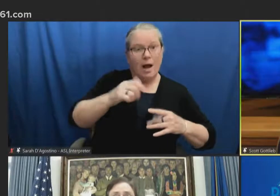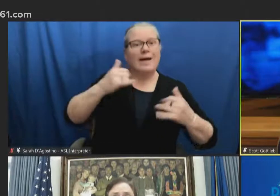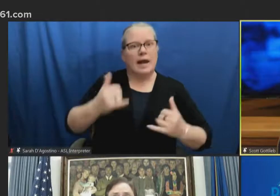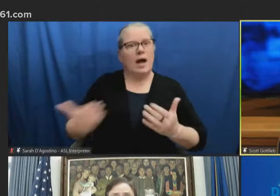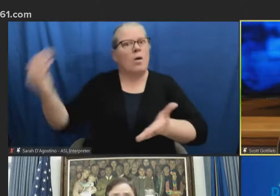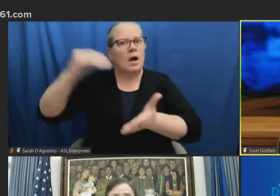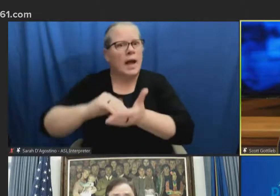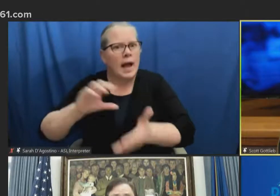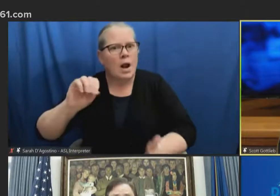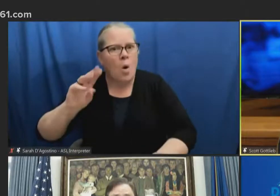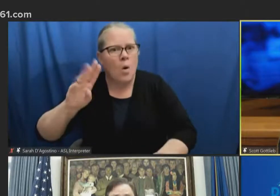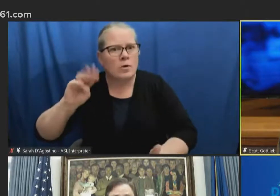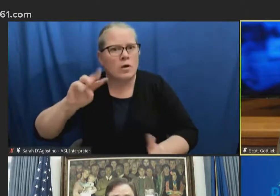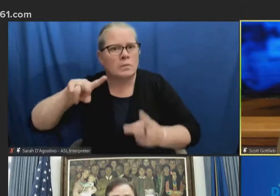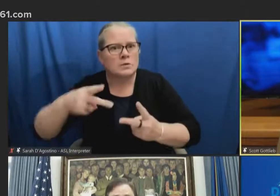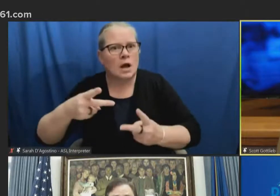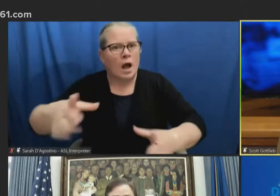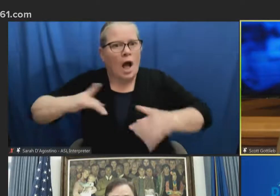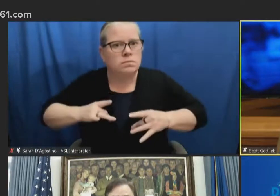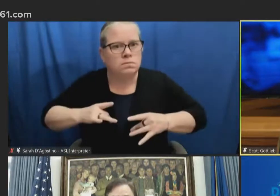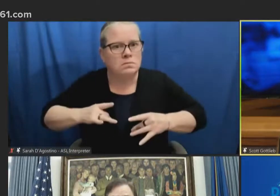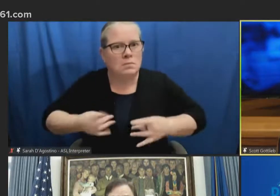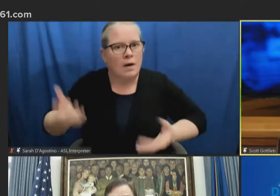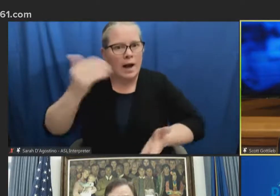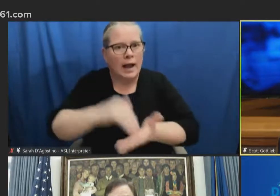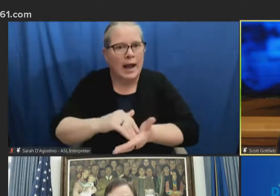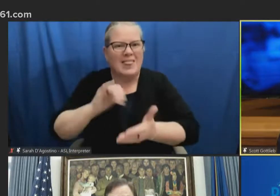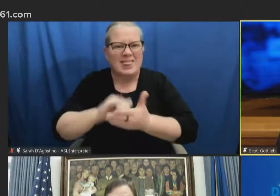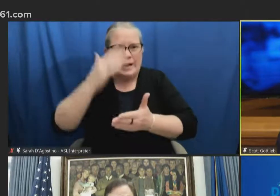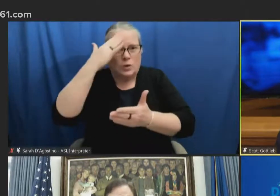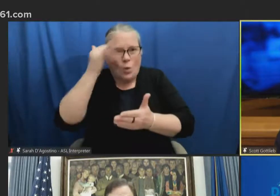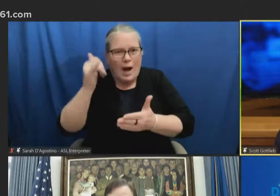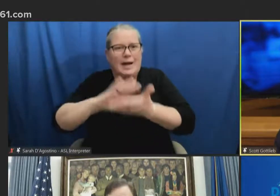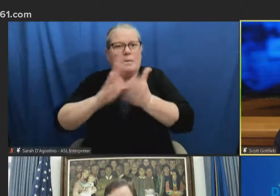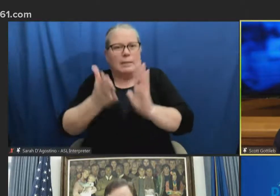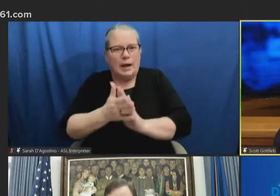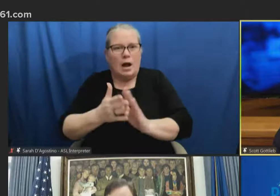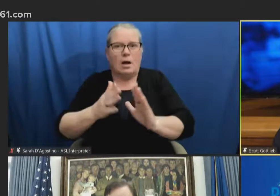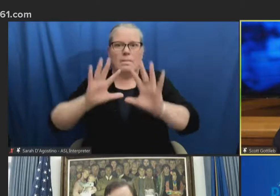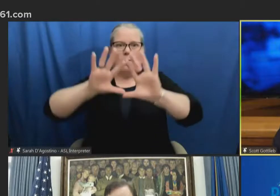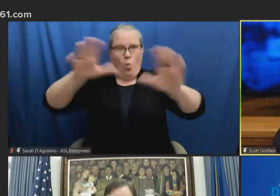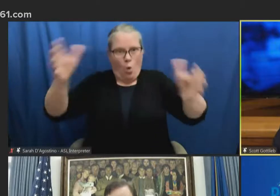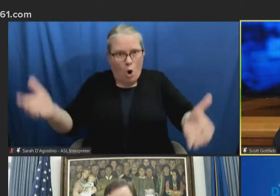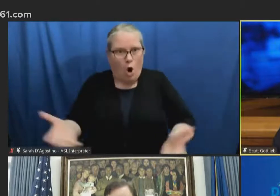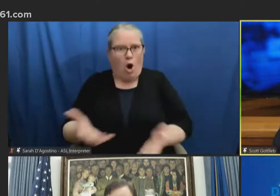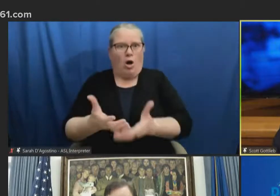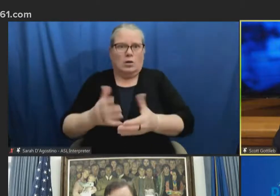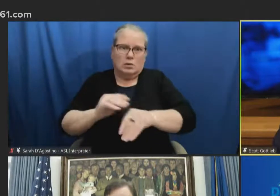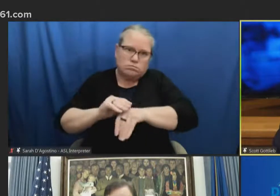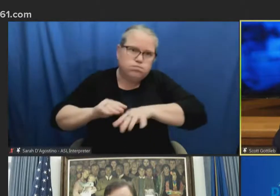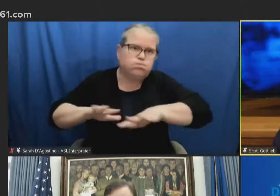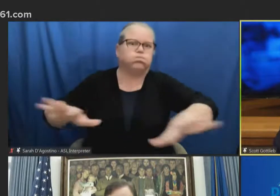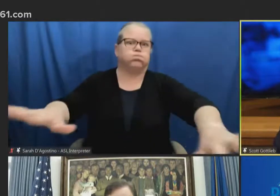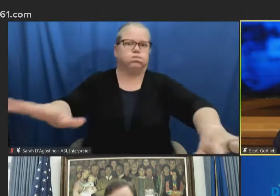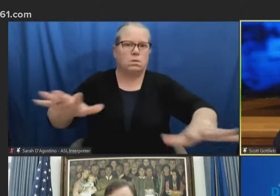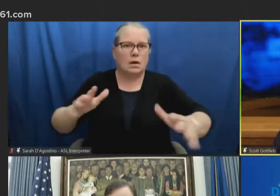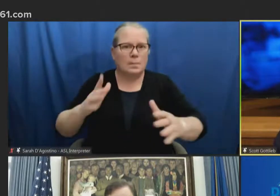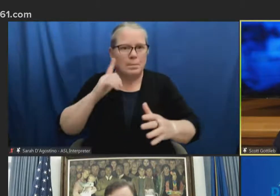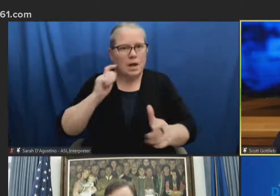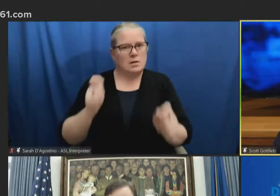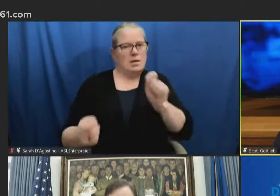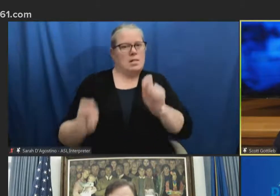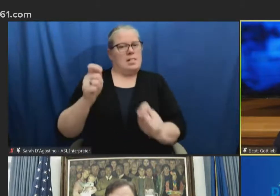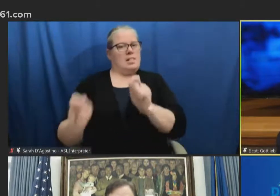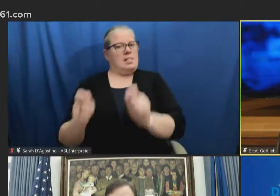We're seeing a lot of breakthrough infections. That is why this has become a worldwide epidemic, is because it has immune evasion. The